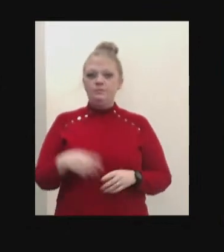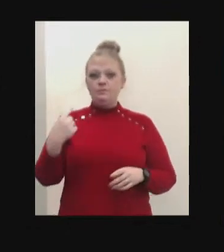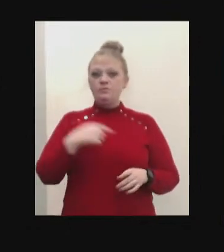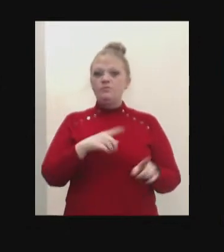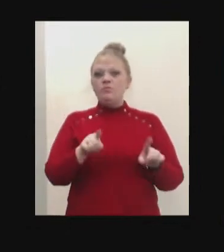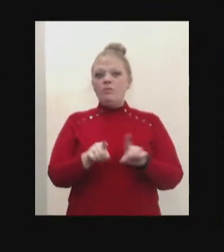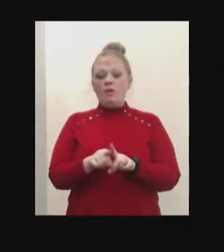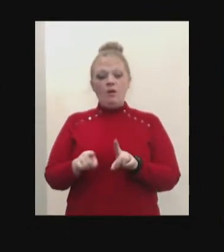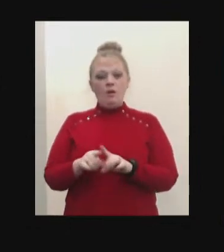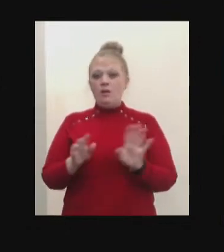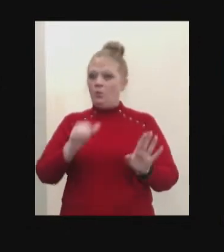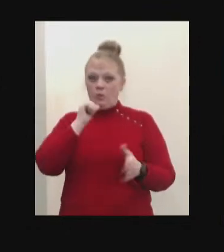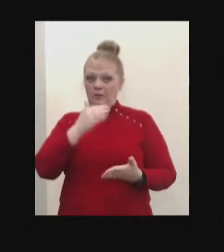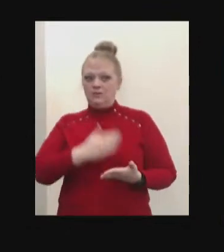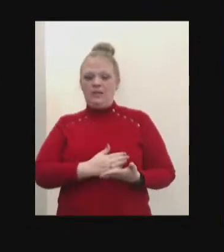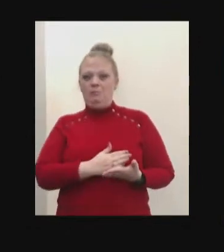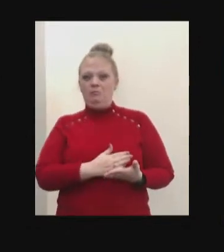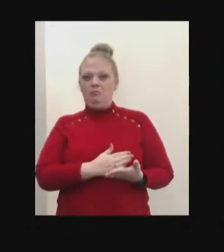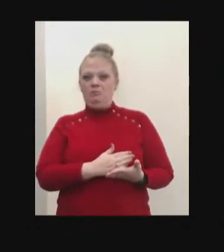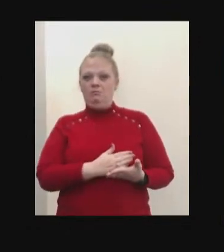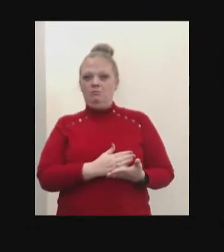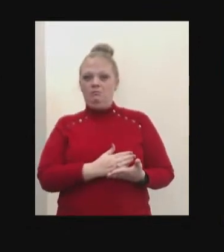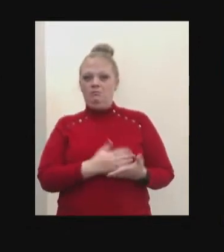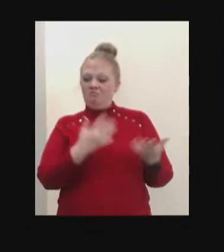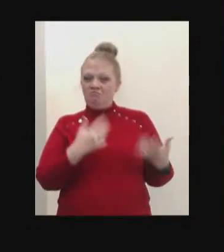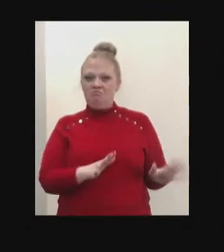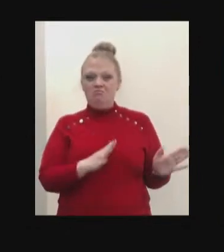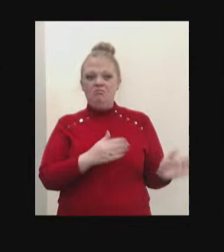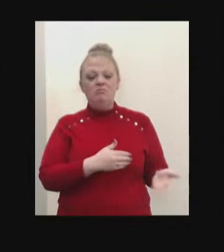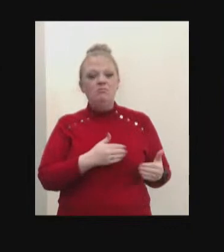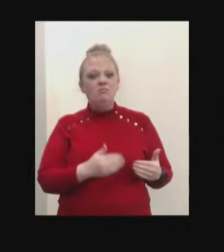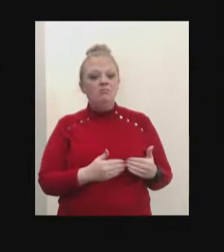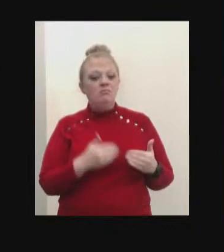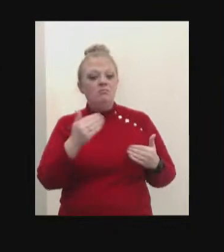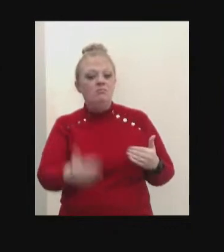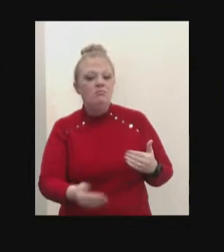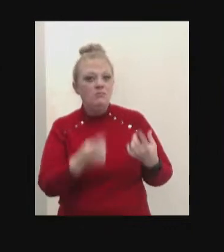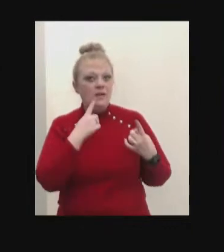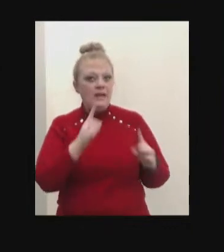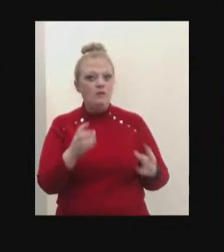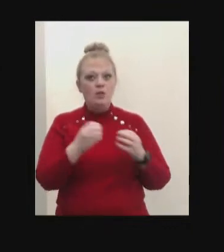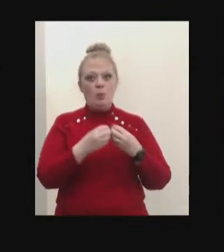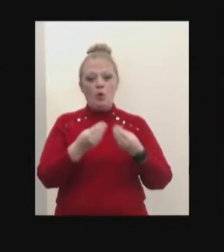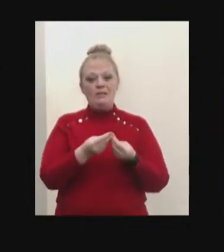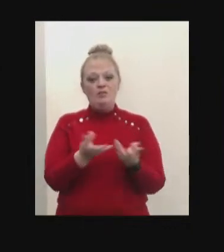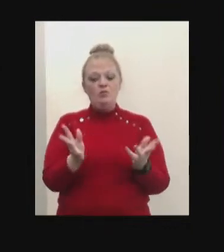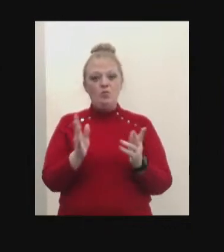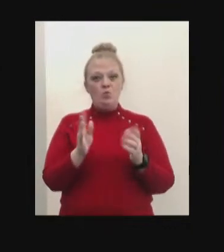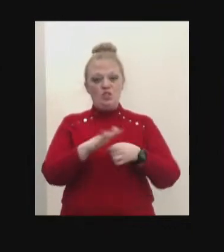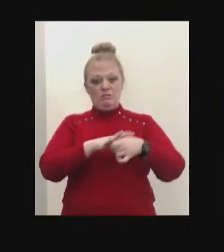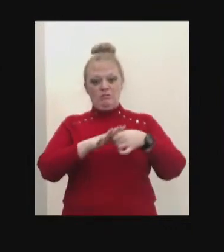we're not stopping there. We're also going to be announcing in the near future some other distribution sites throughout the